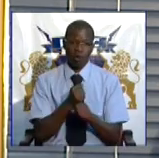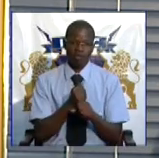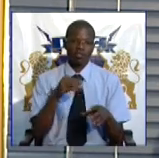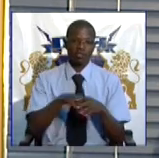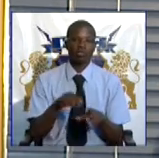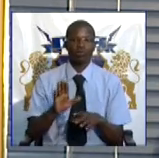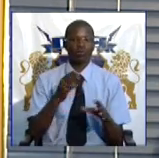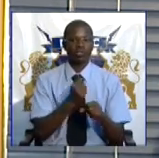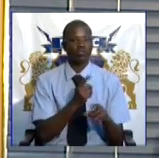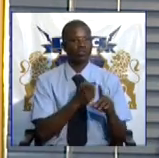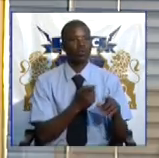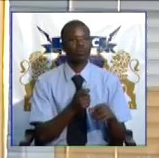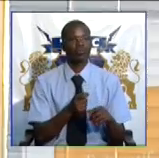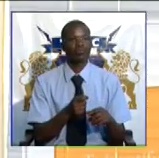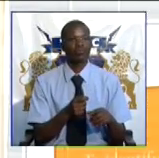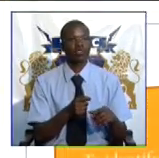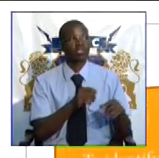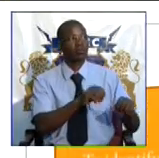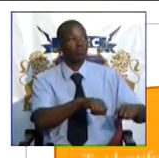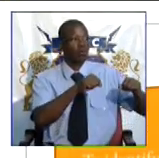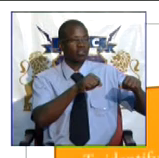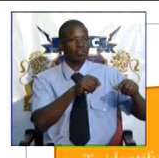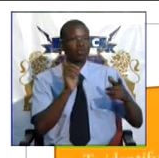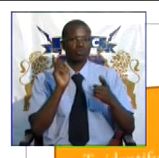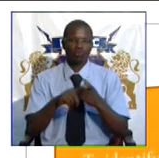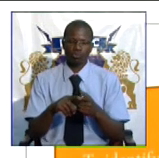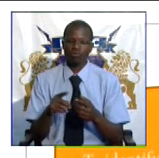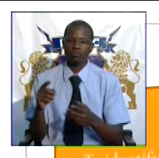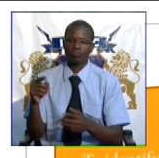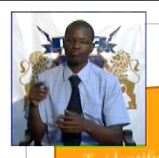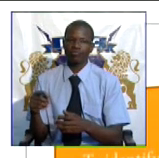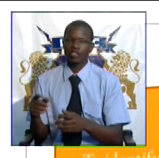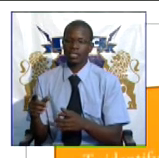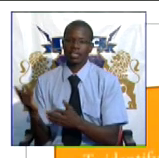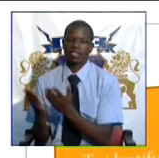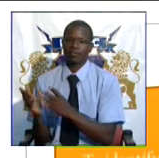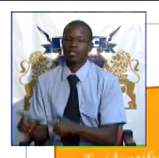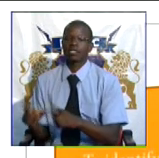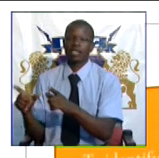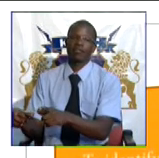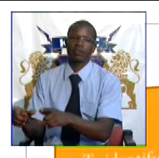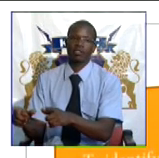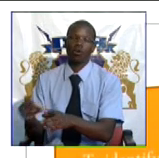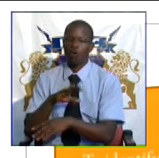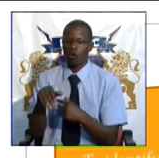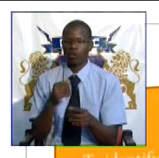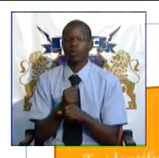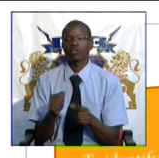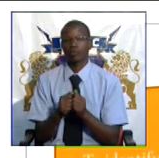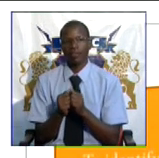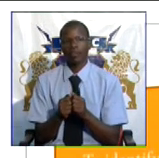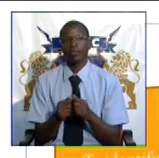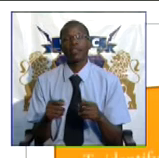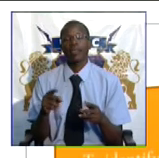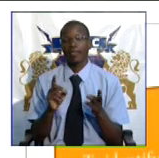at the point of service delivery. The third objective is to identify particular